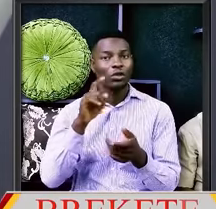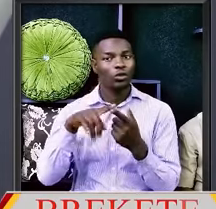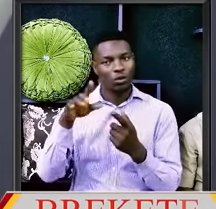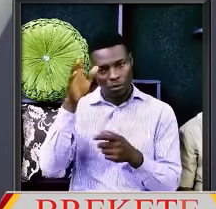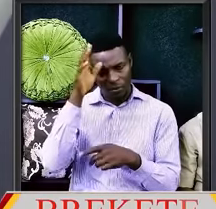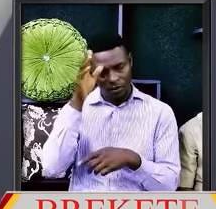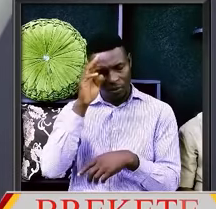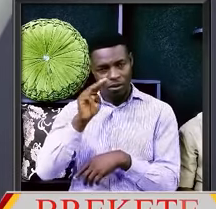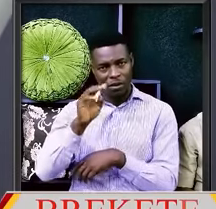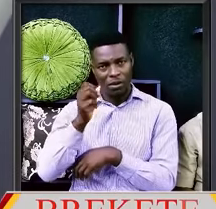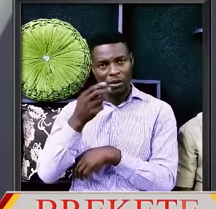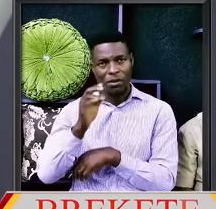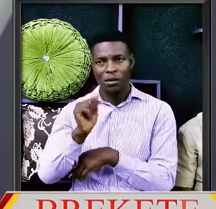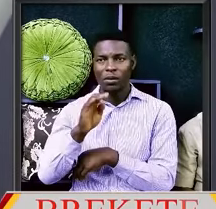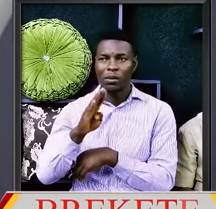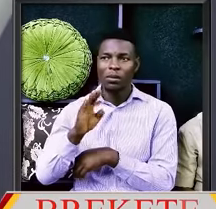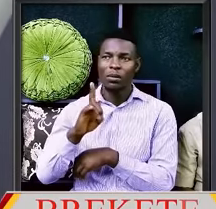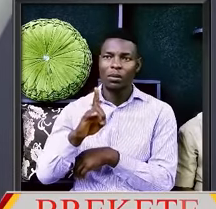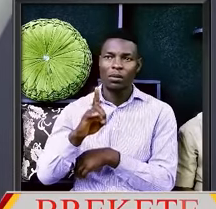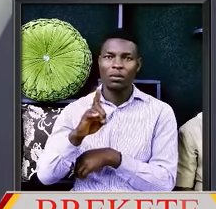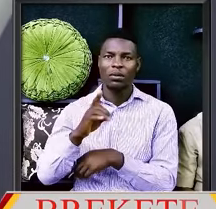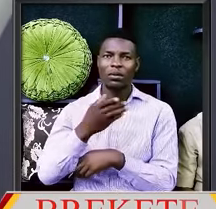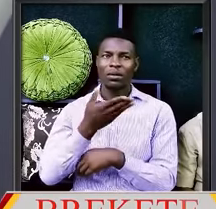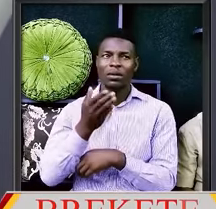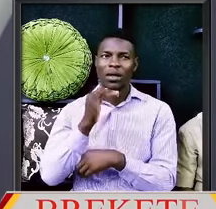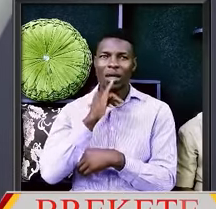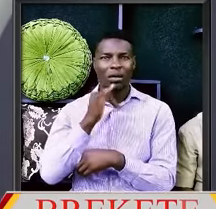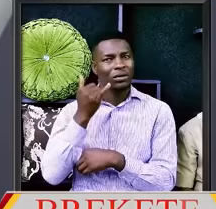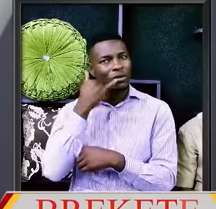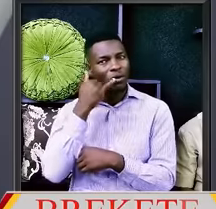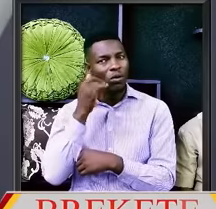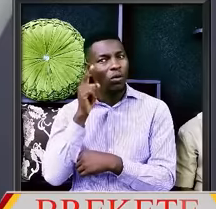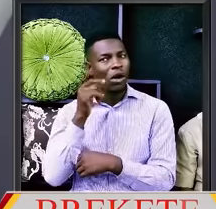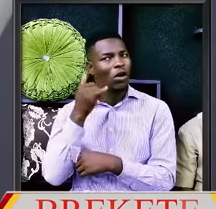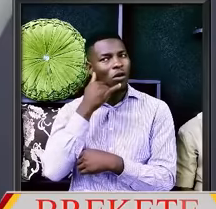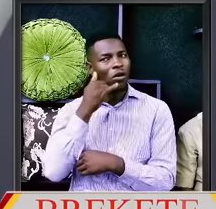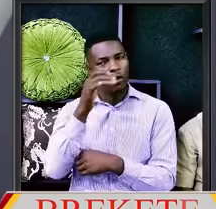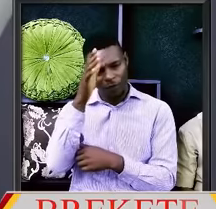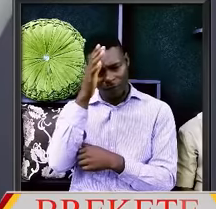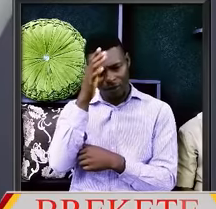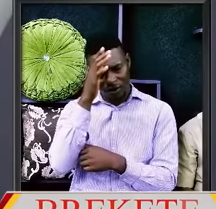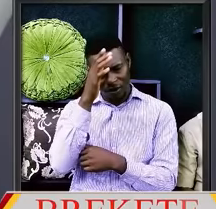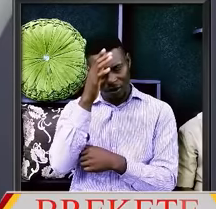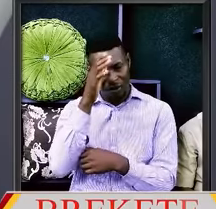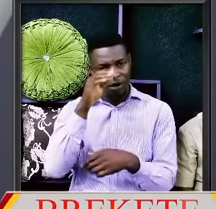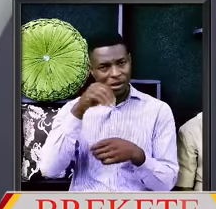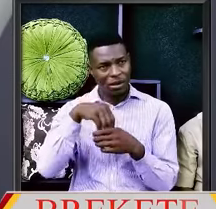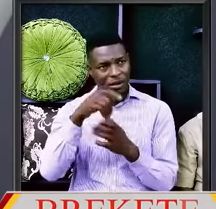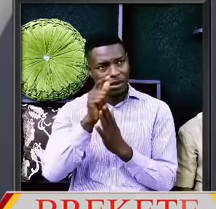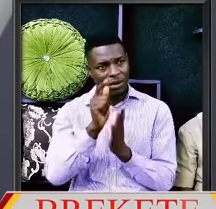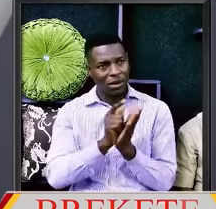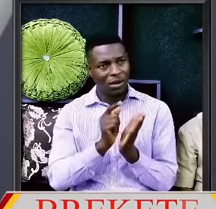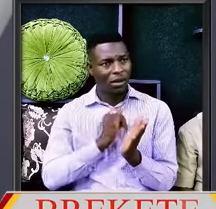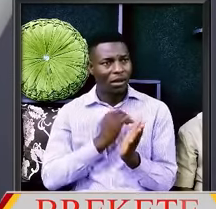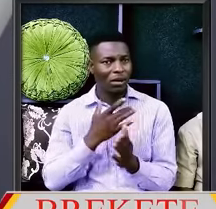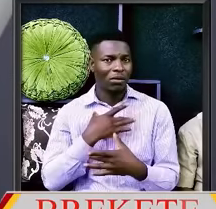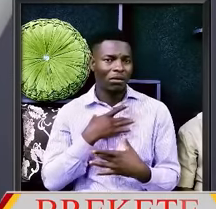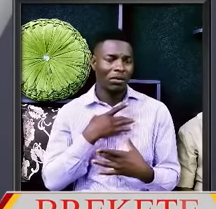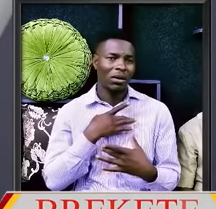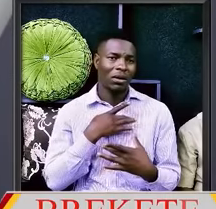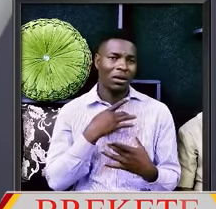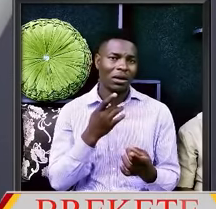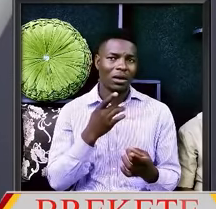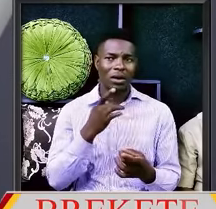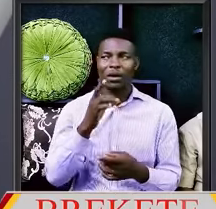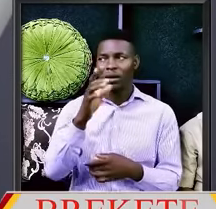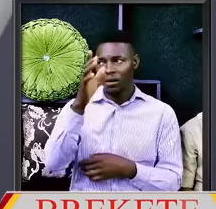Mohbad. There was a call, the wife called the father-in-law. And I would like if Baba Mohbad could present that to